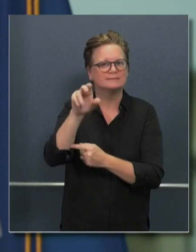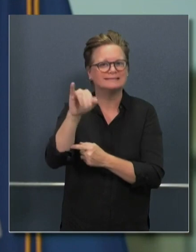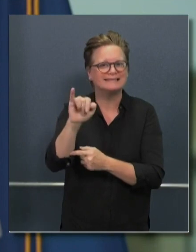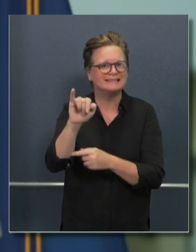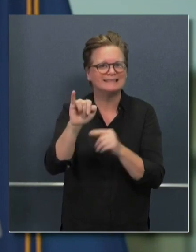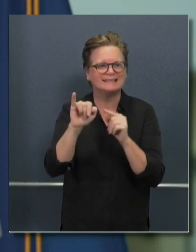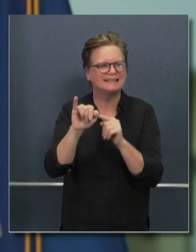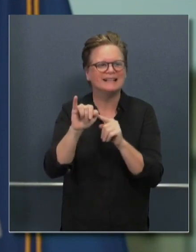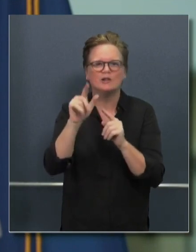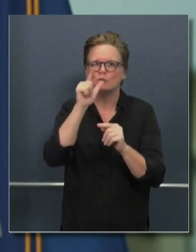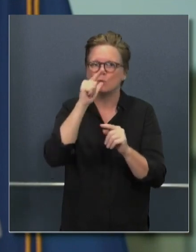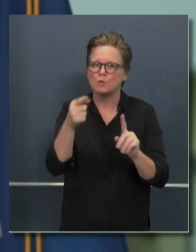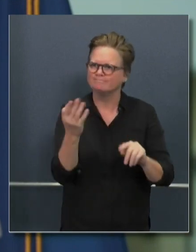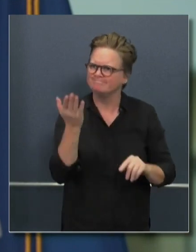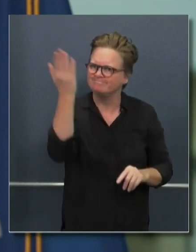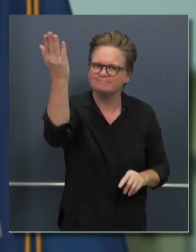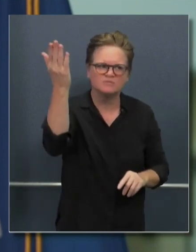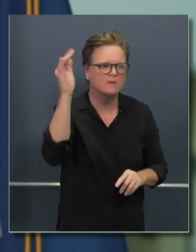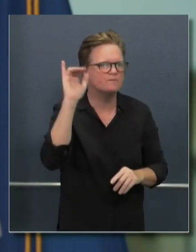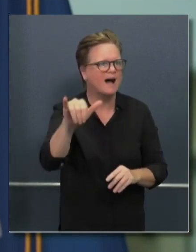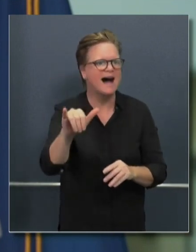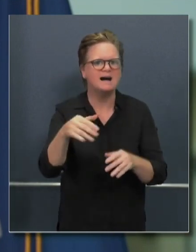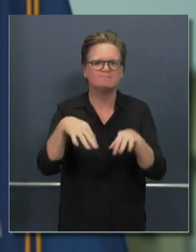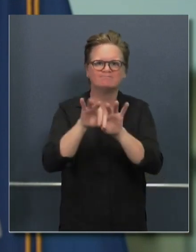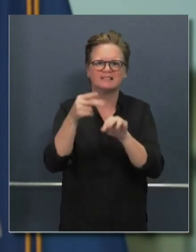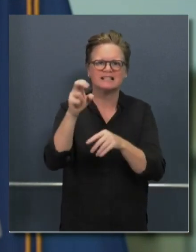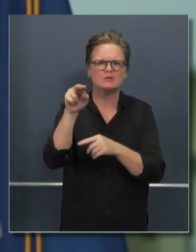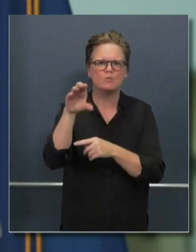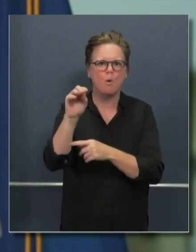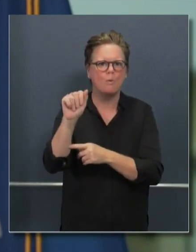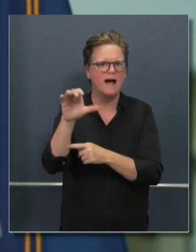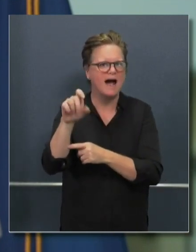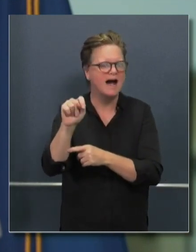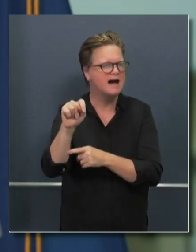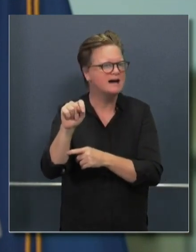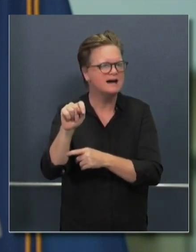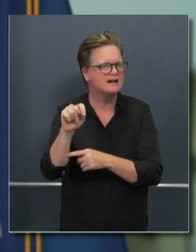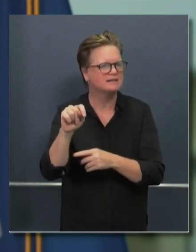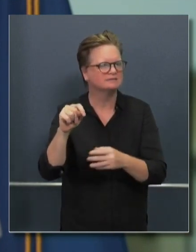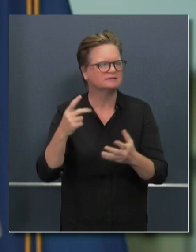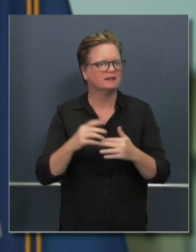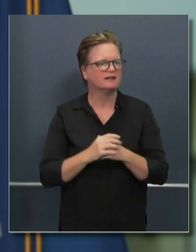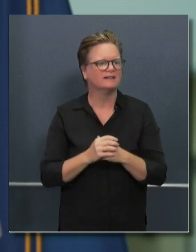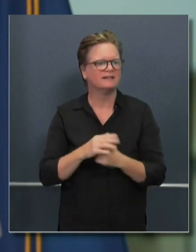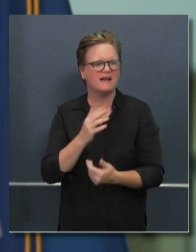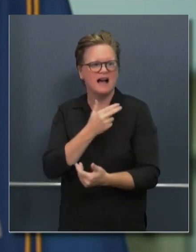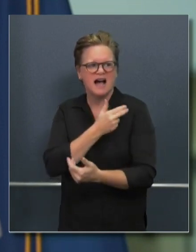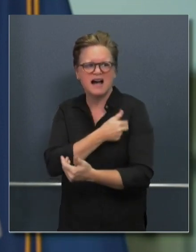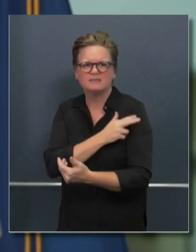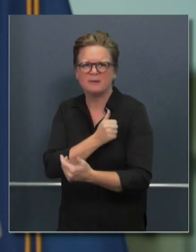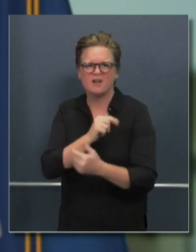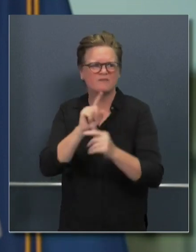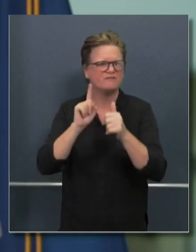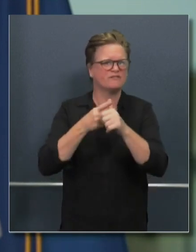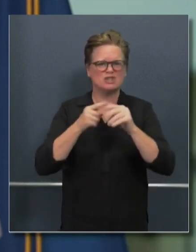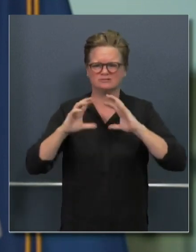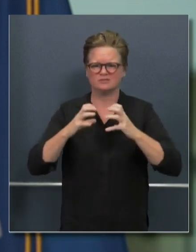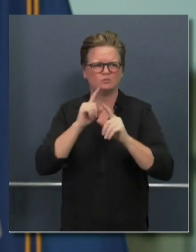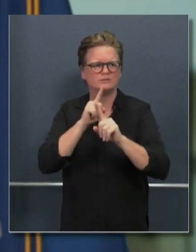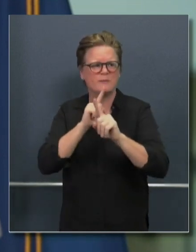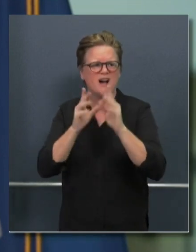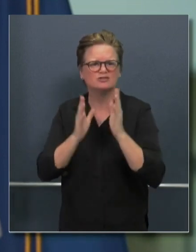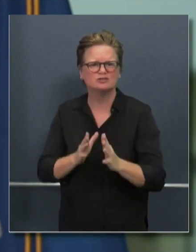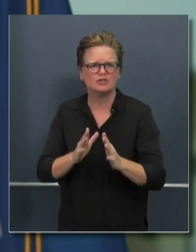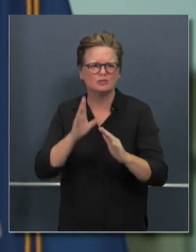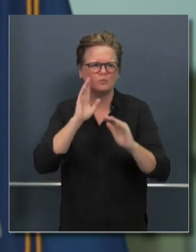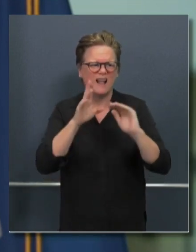employees, nurses and doctors and others will be impacted by budget cuts, not just at the state level, but the local and county levels disproportionately,